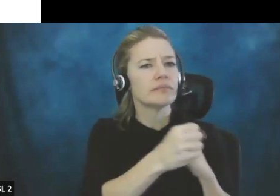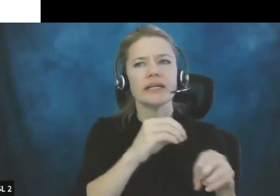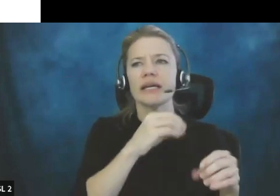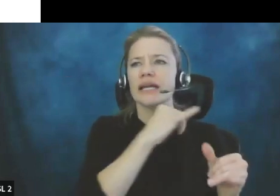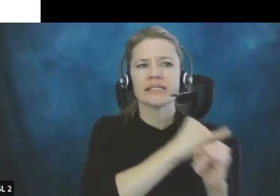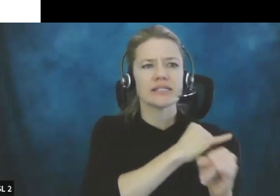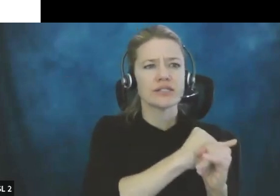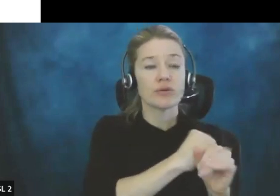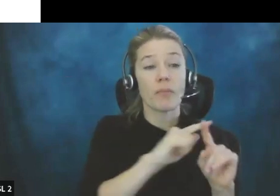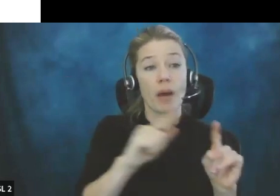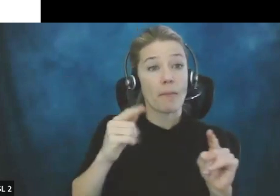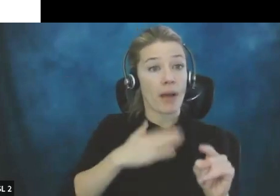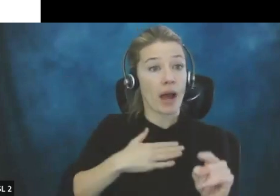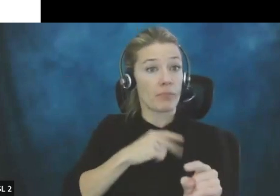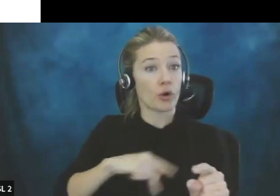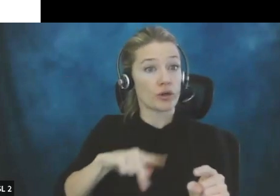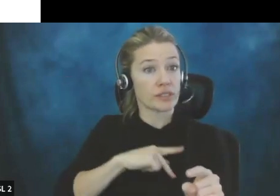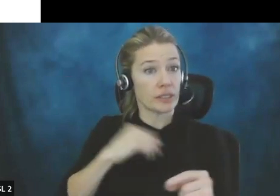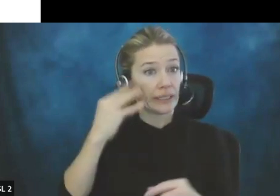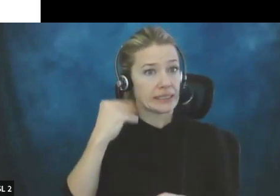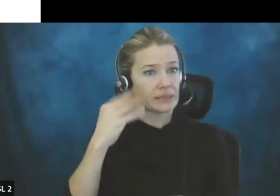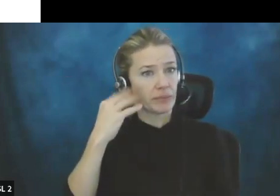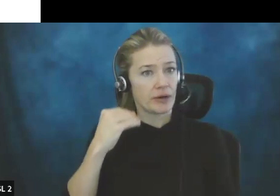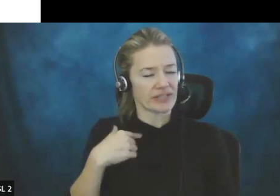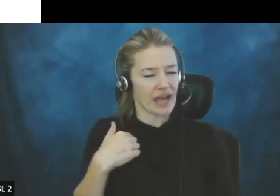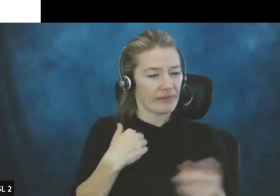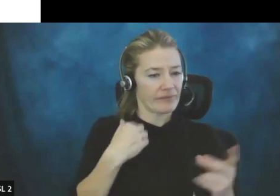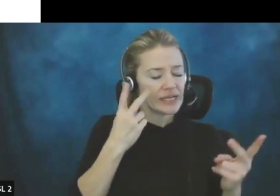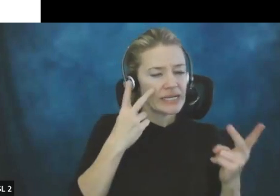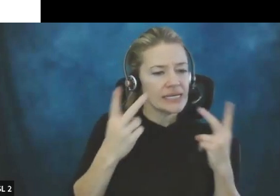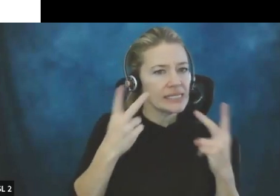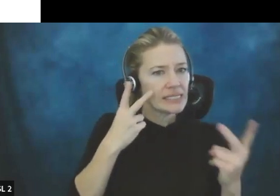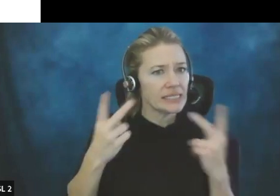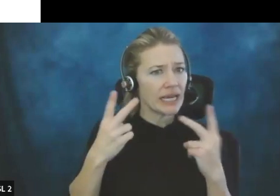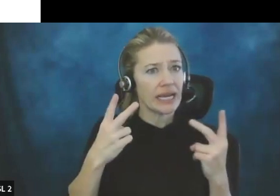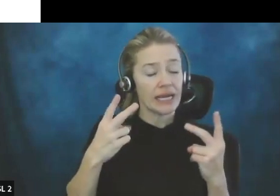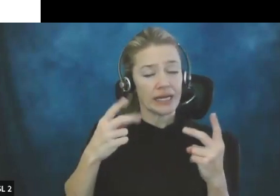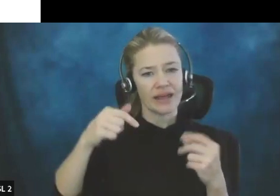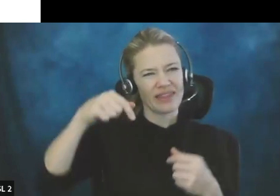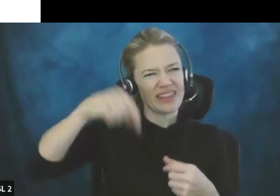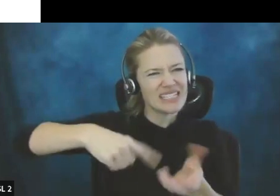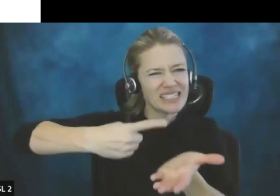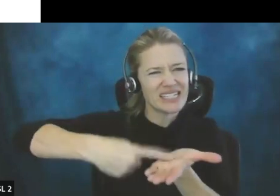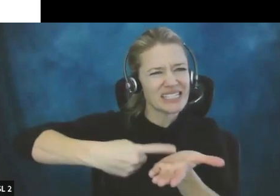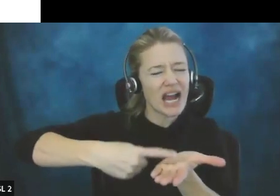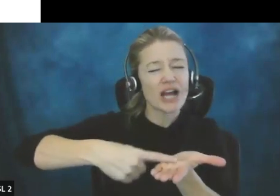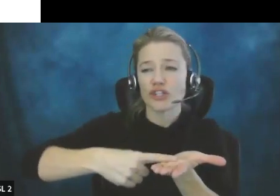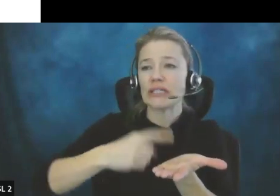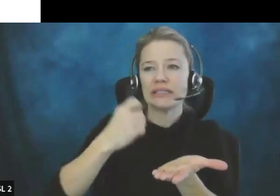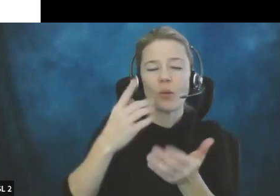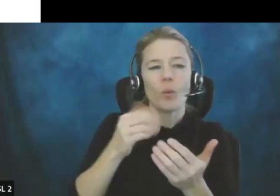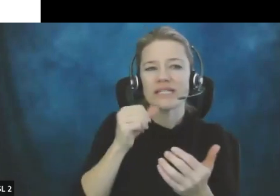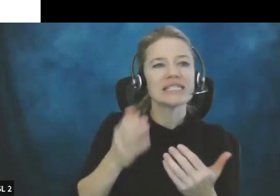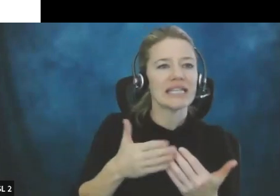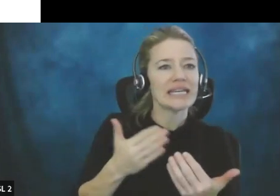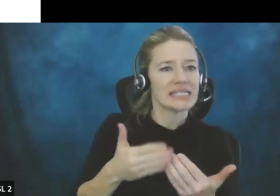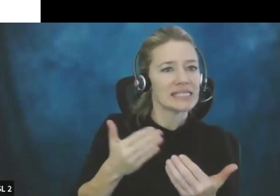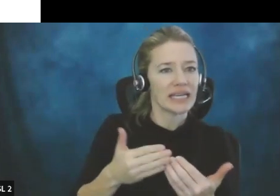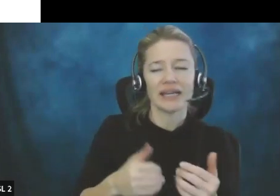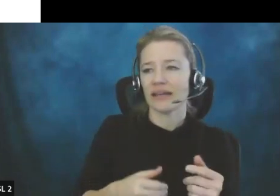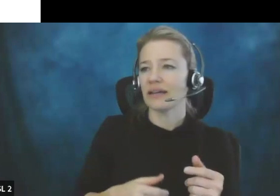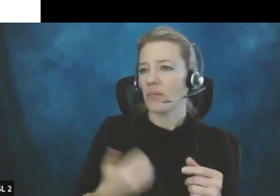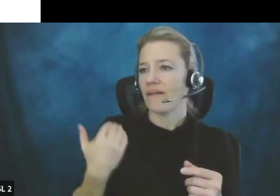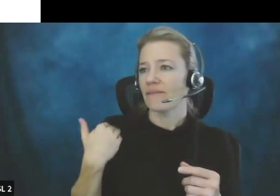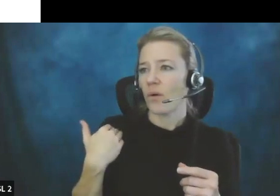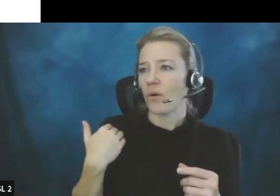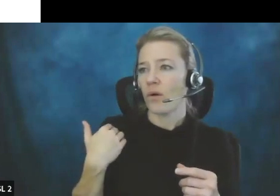at the local level, and even through my own personal experience firsthand, seeing how having these conversations weren't always easy